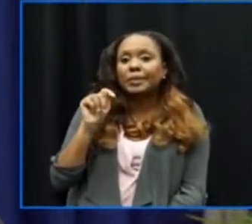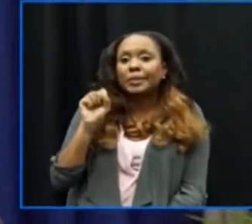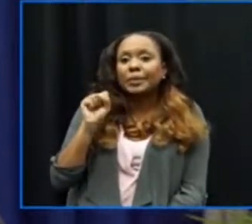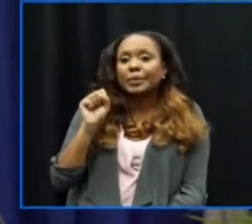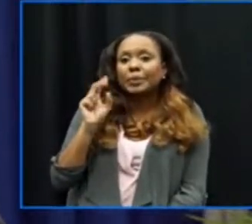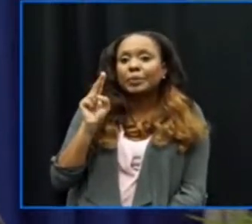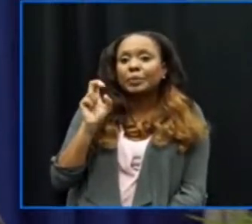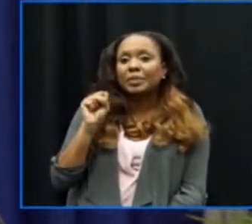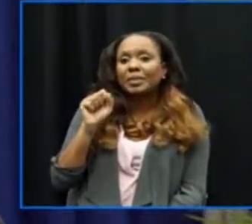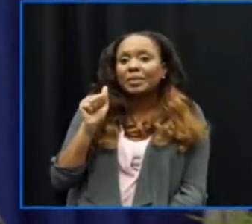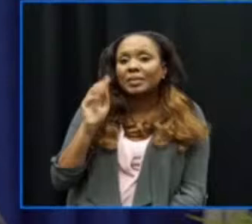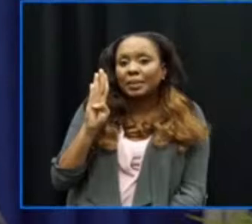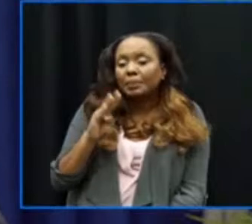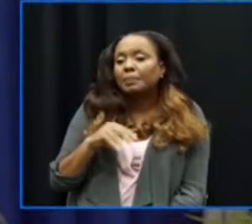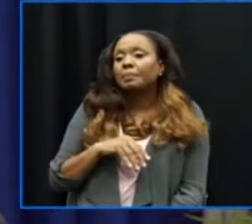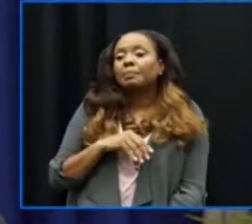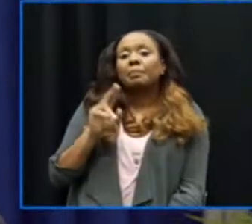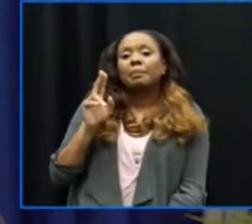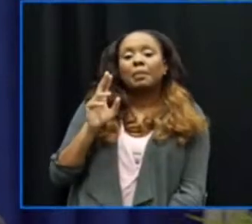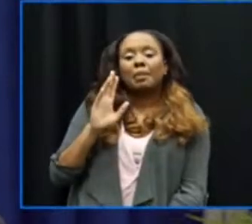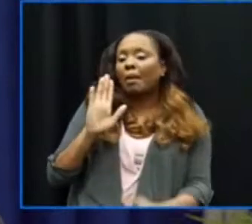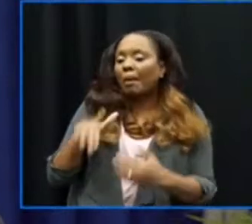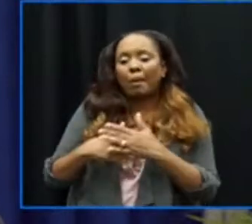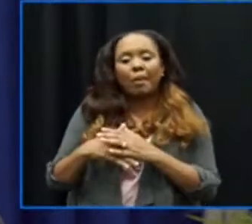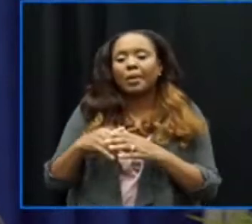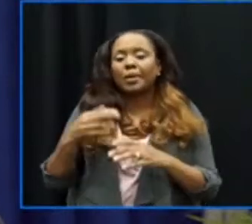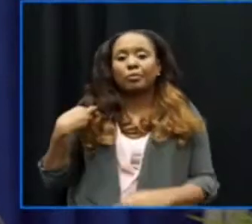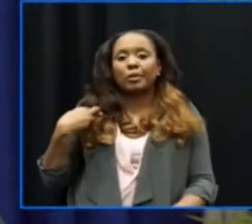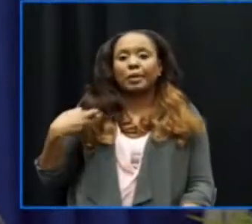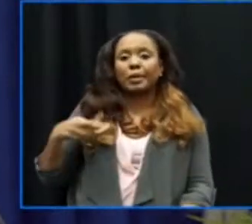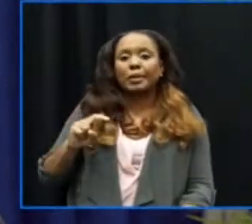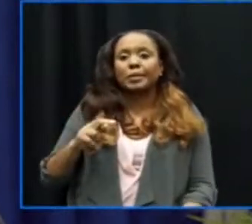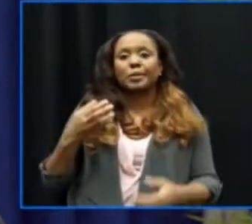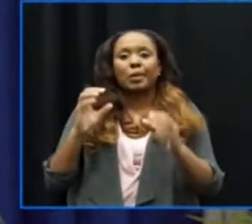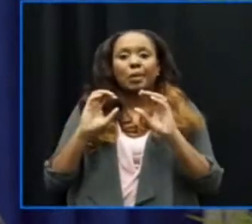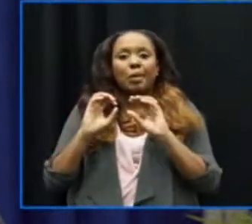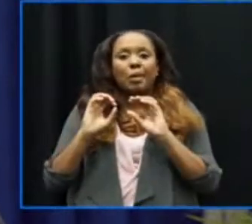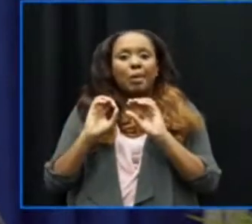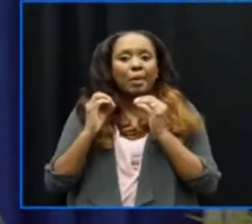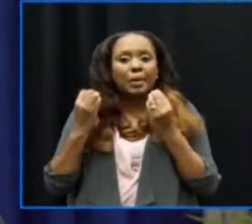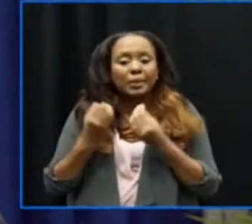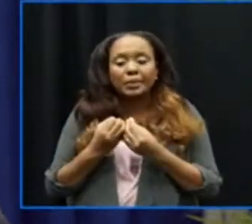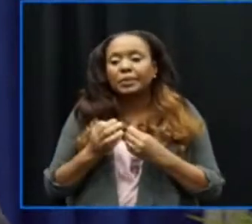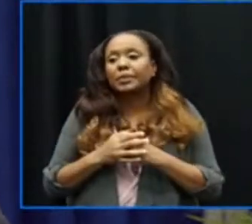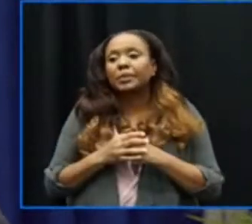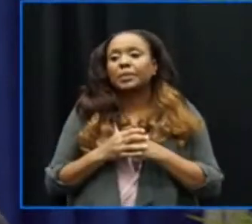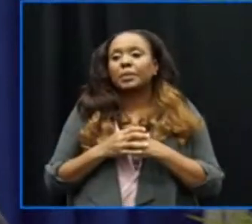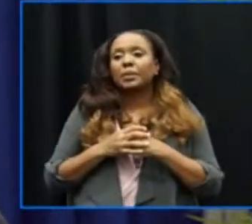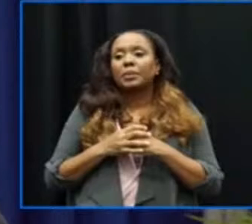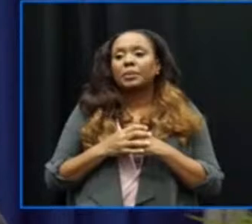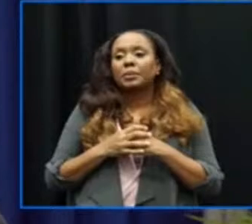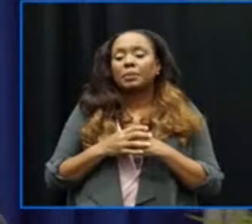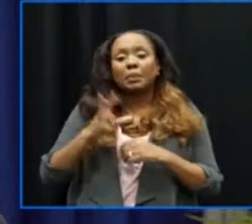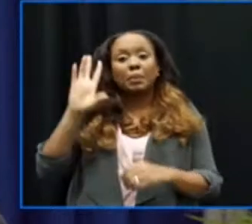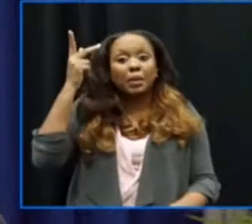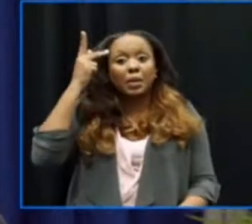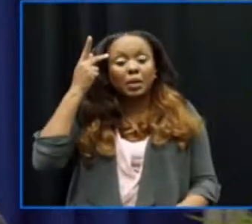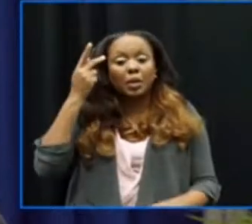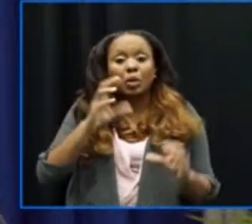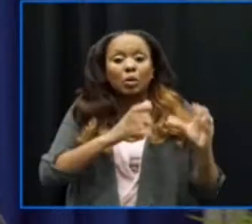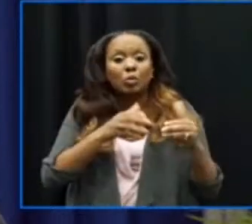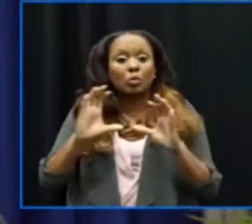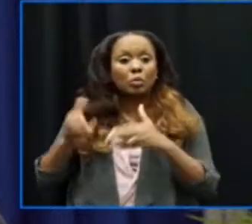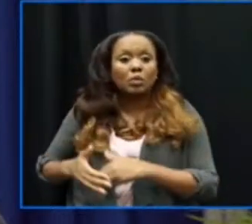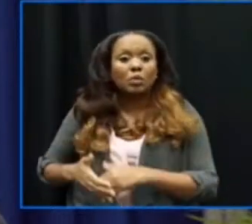with all faith-based organizations. We met with political parties, as you know. We met with former ministers,